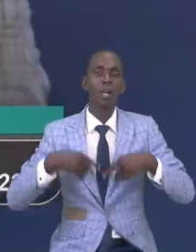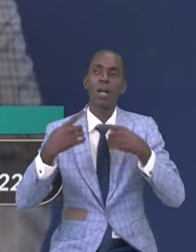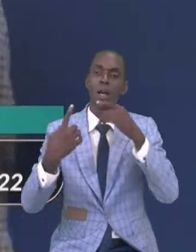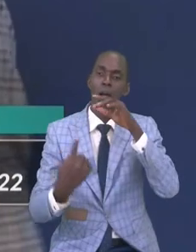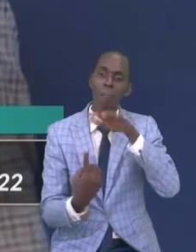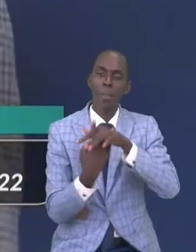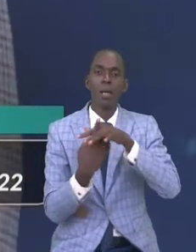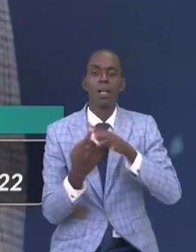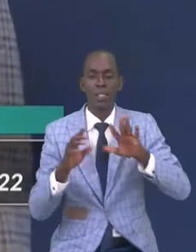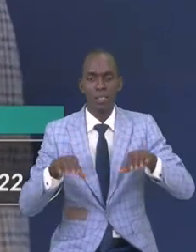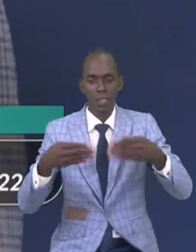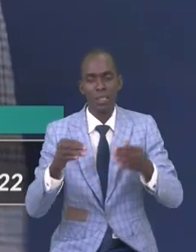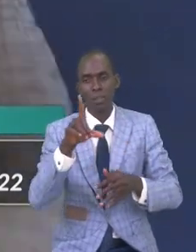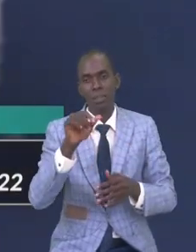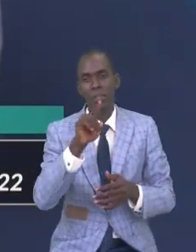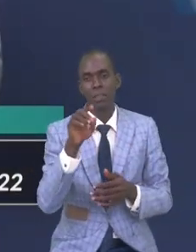him life.